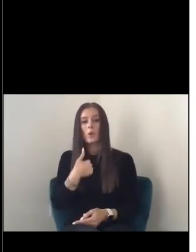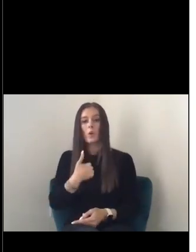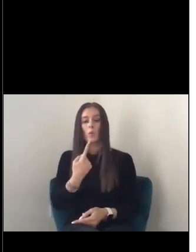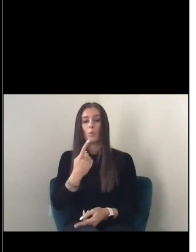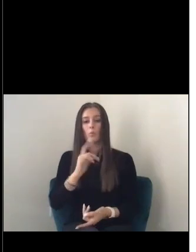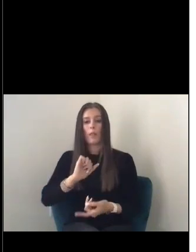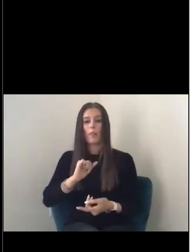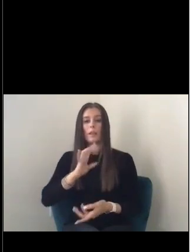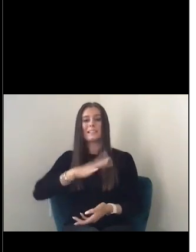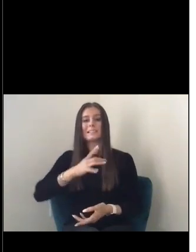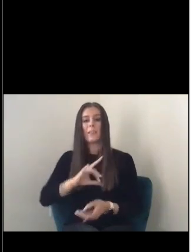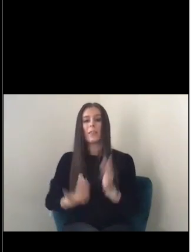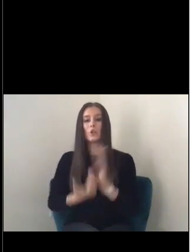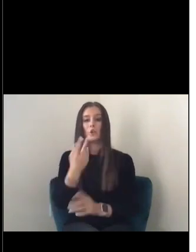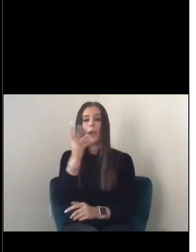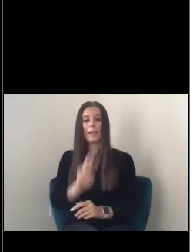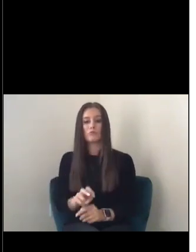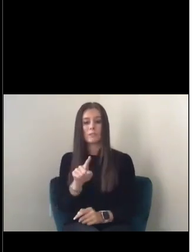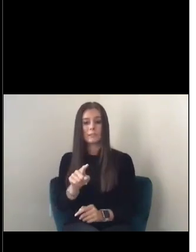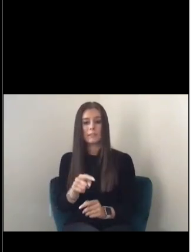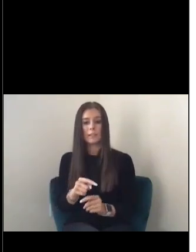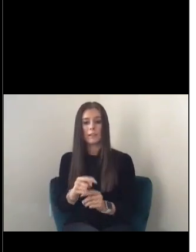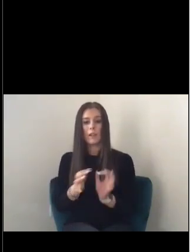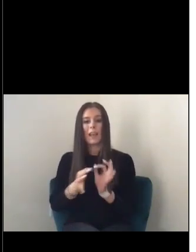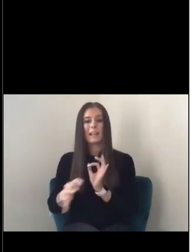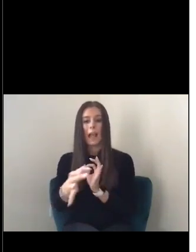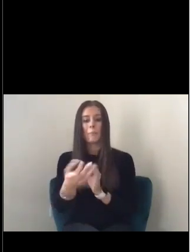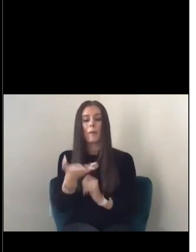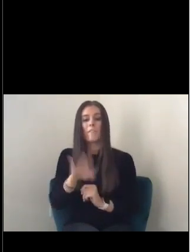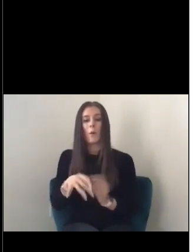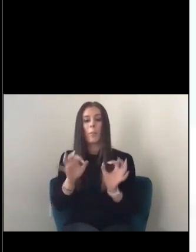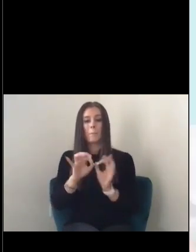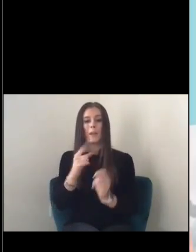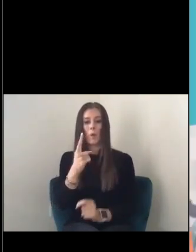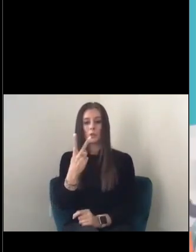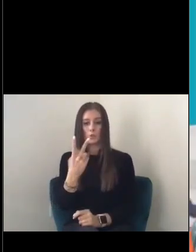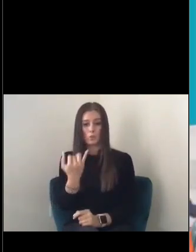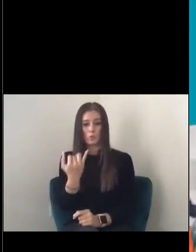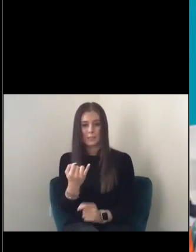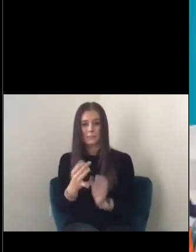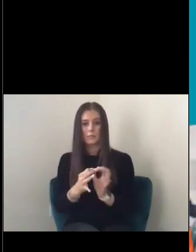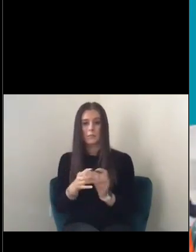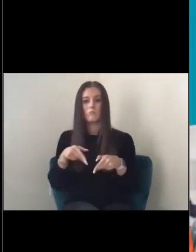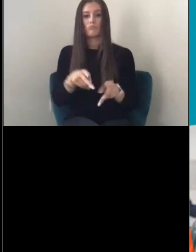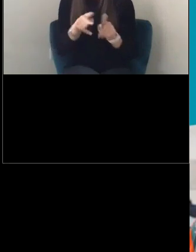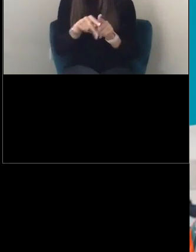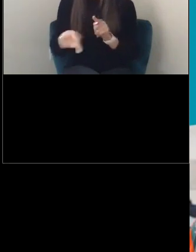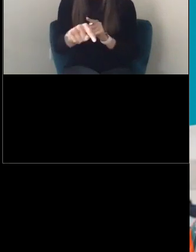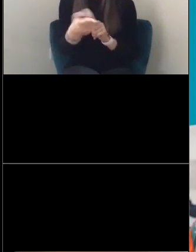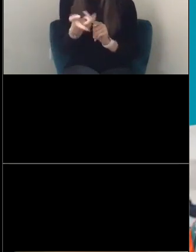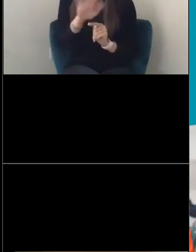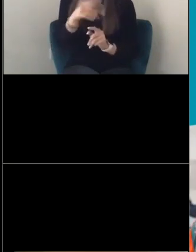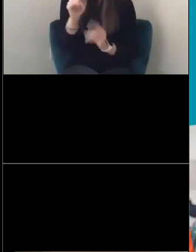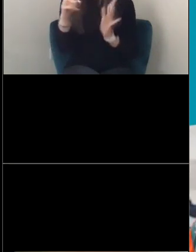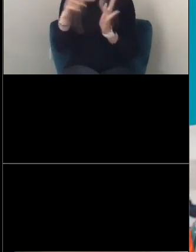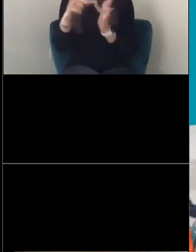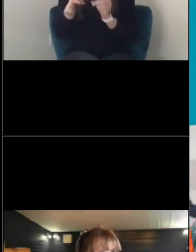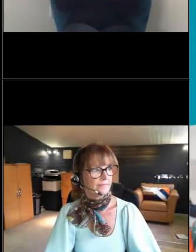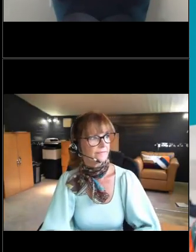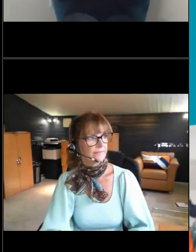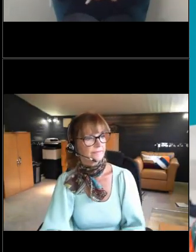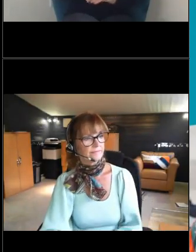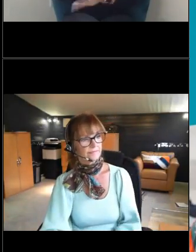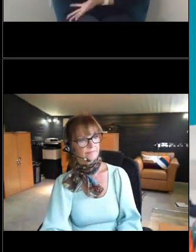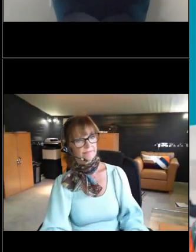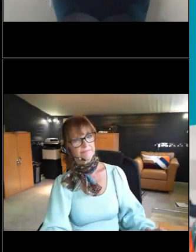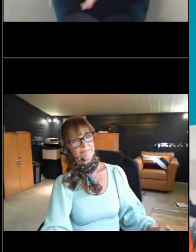distribution cables near the B186 Worley Street. And that wraps up the details of the